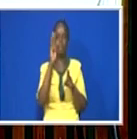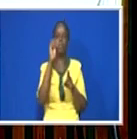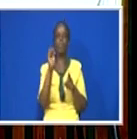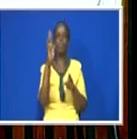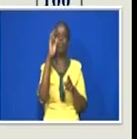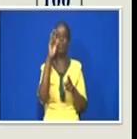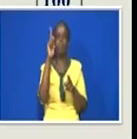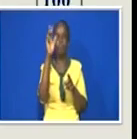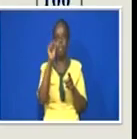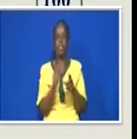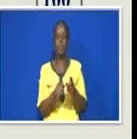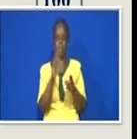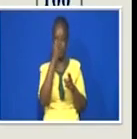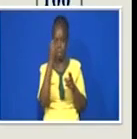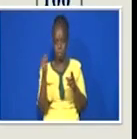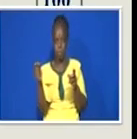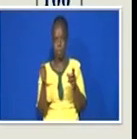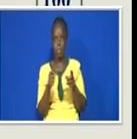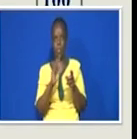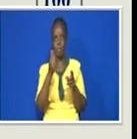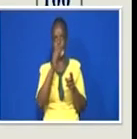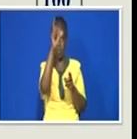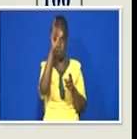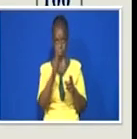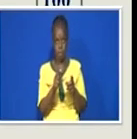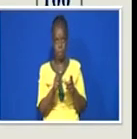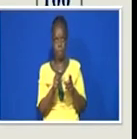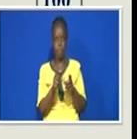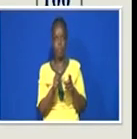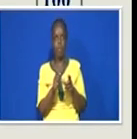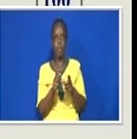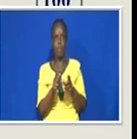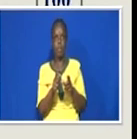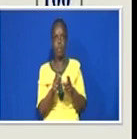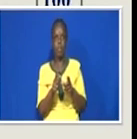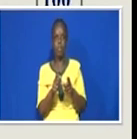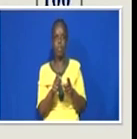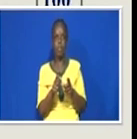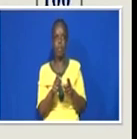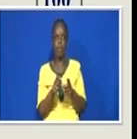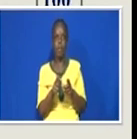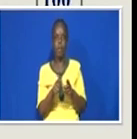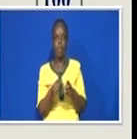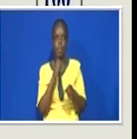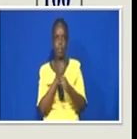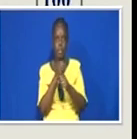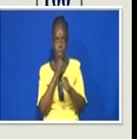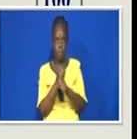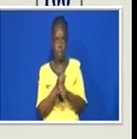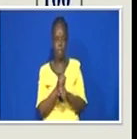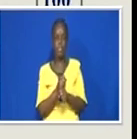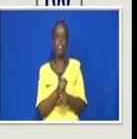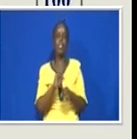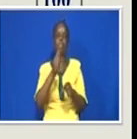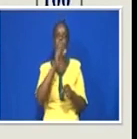but they have been drawn in the first column. The marks, those students who their performance are